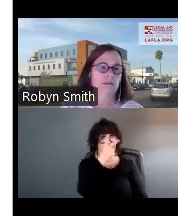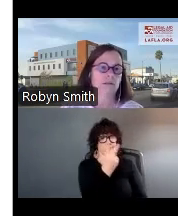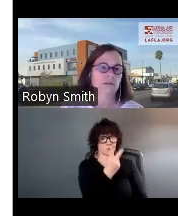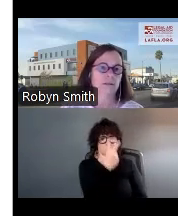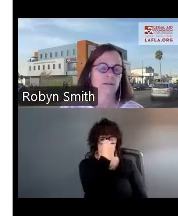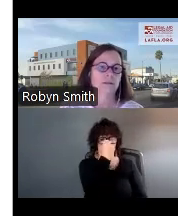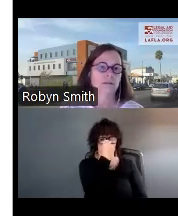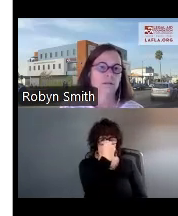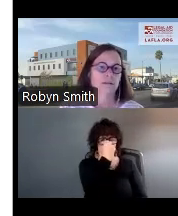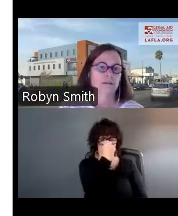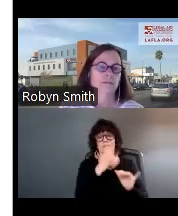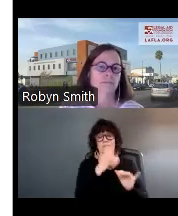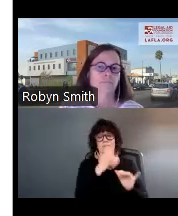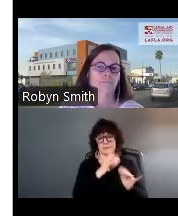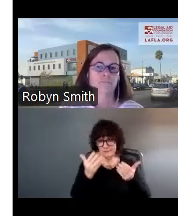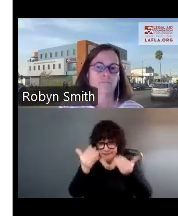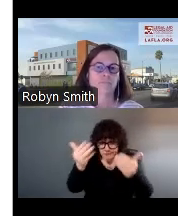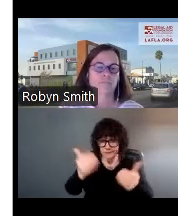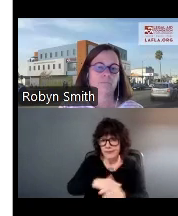Innovation.